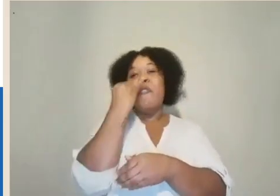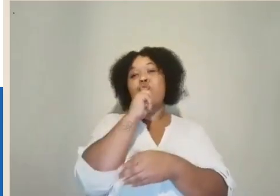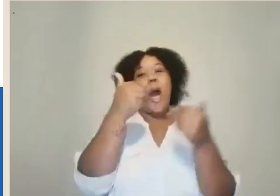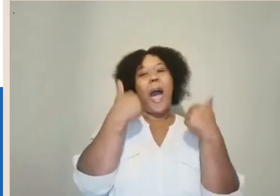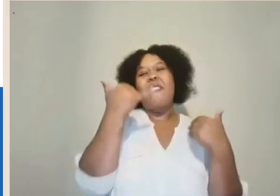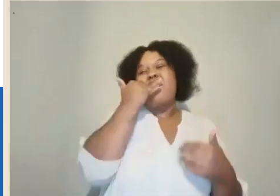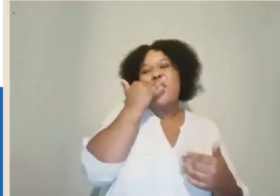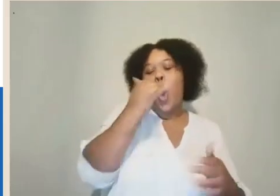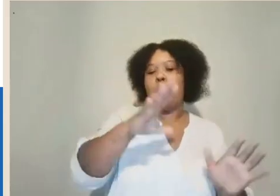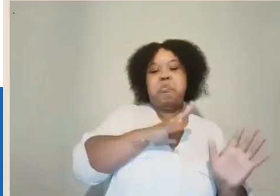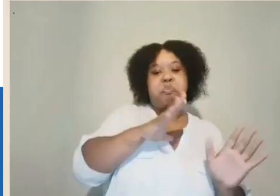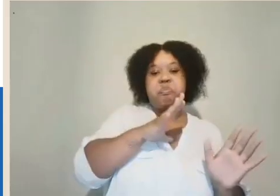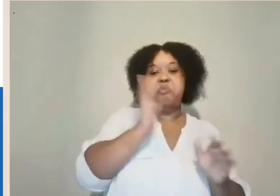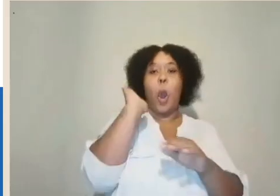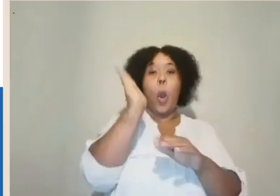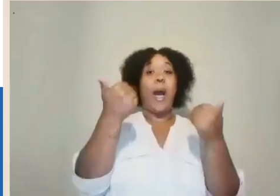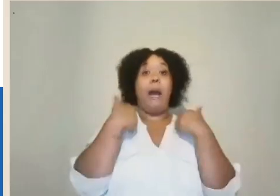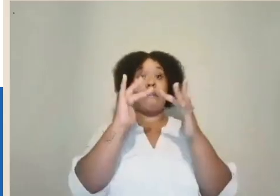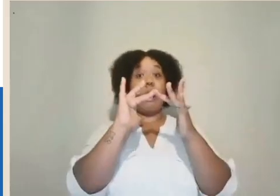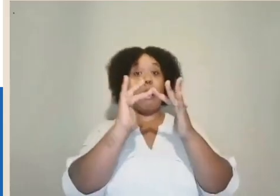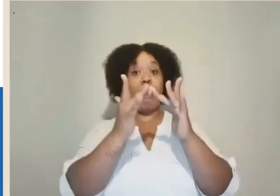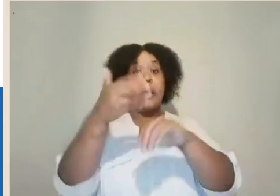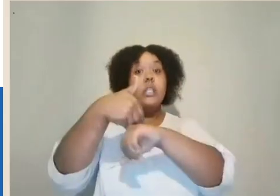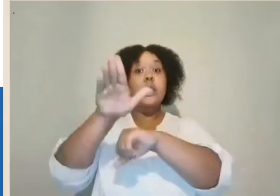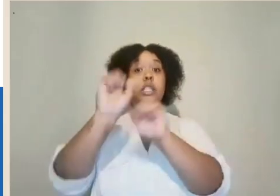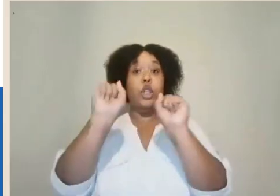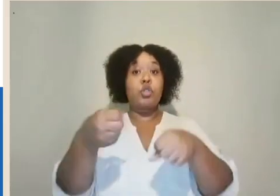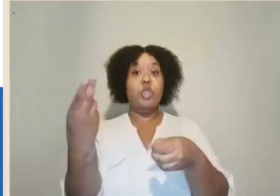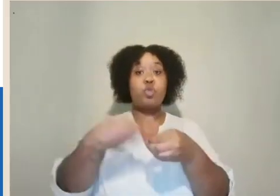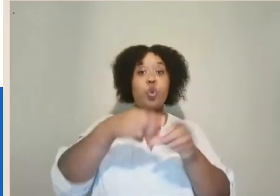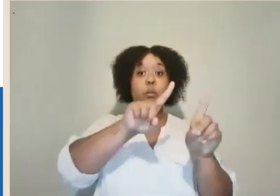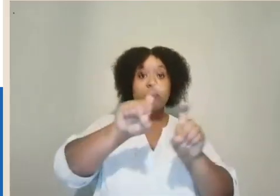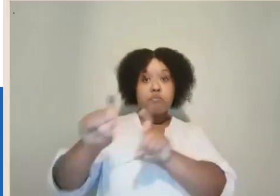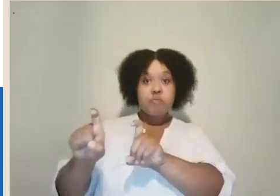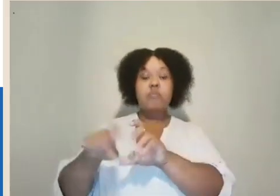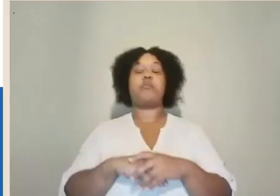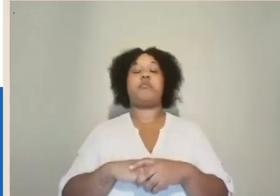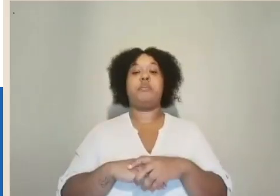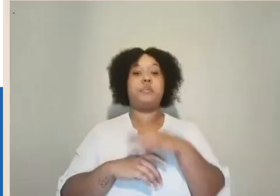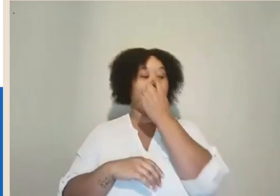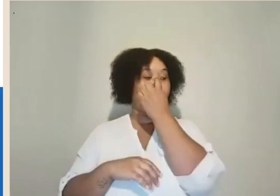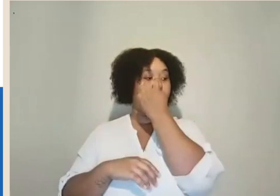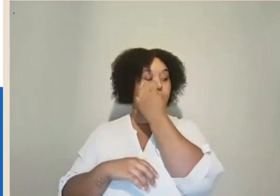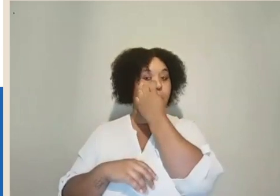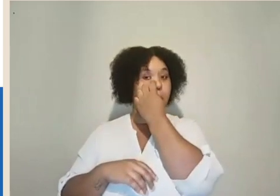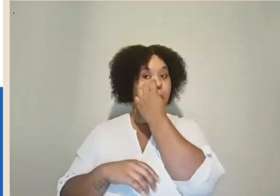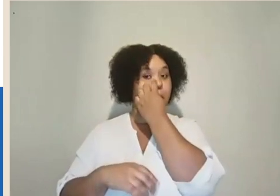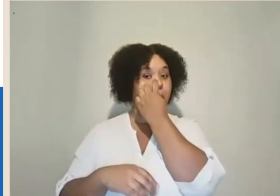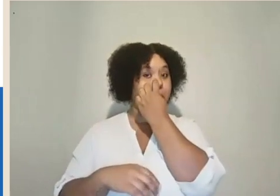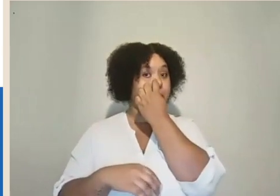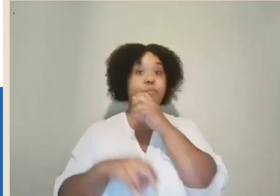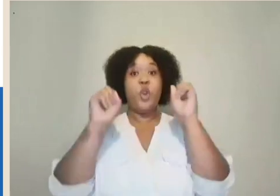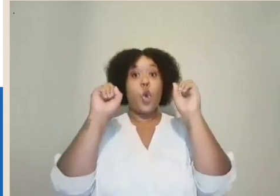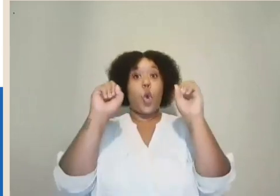just have we'll have a link that you can use so that you can participate in those surveys as they come up. Okay, let's see